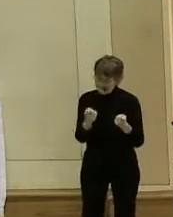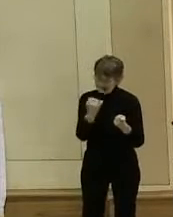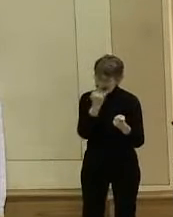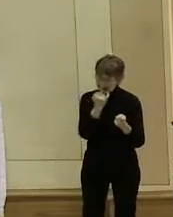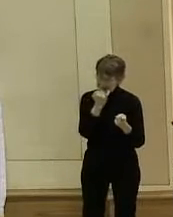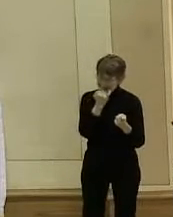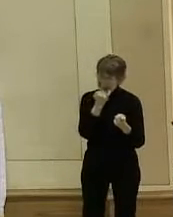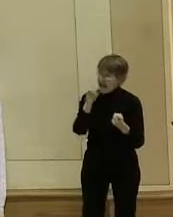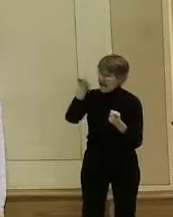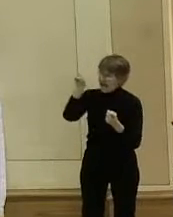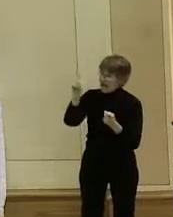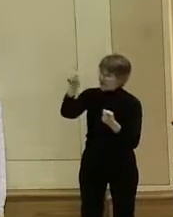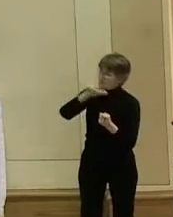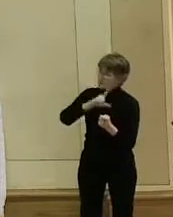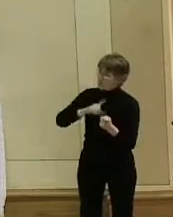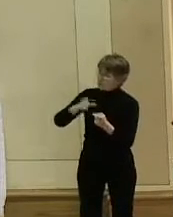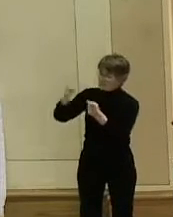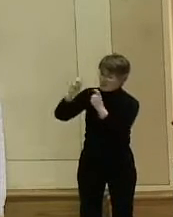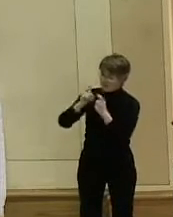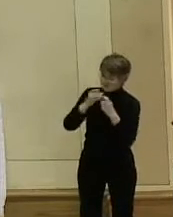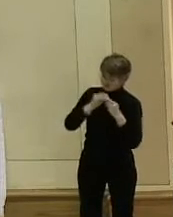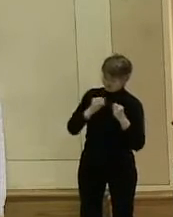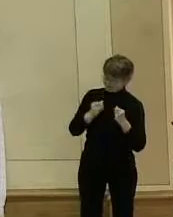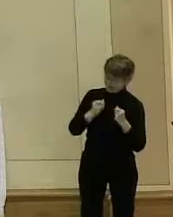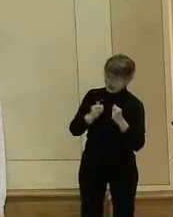for healing and strength.